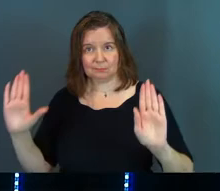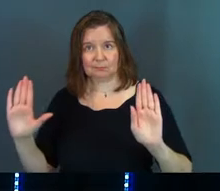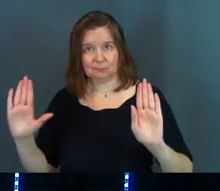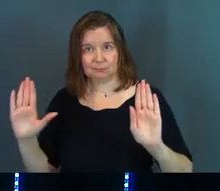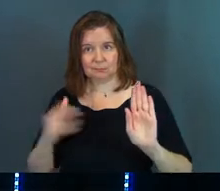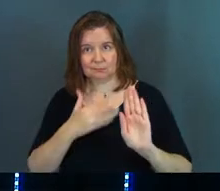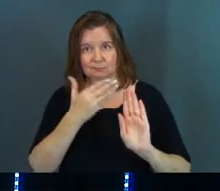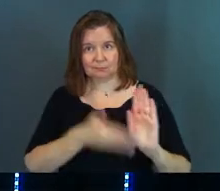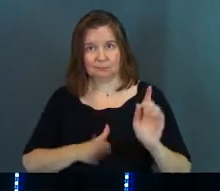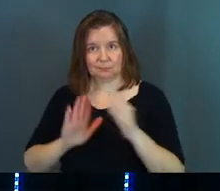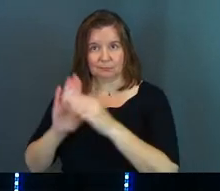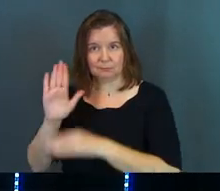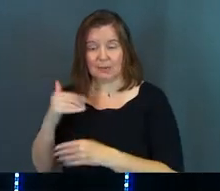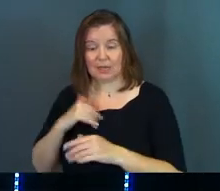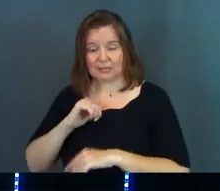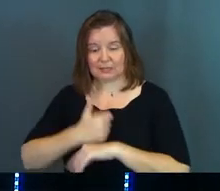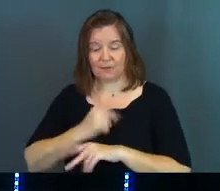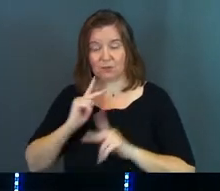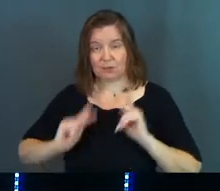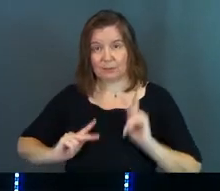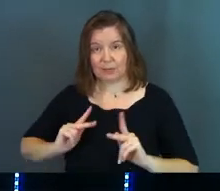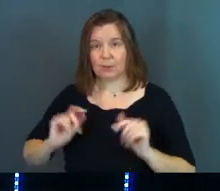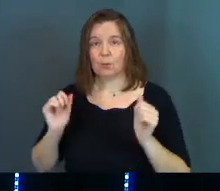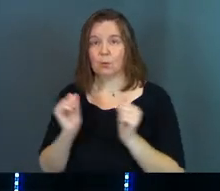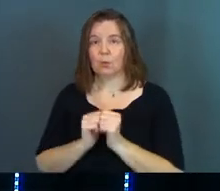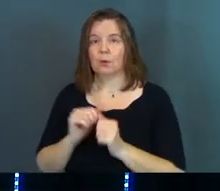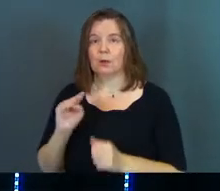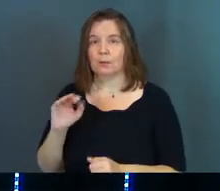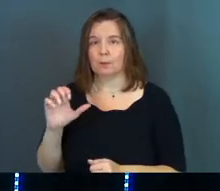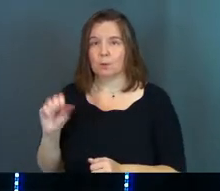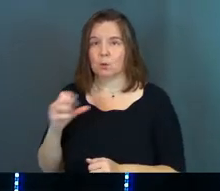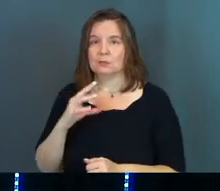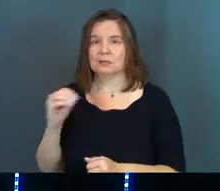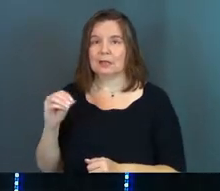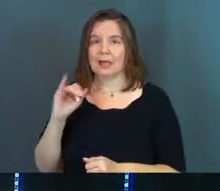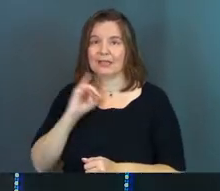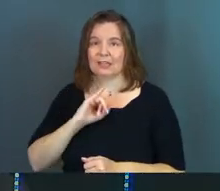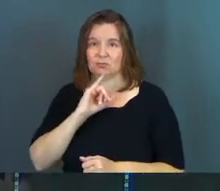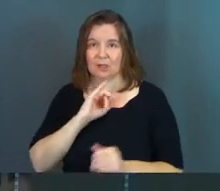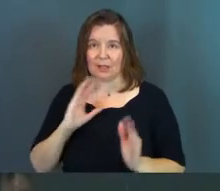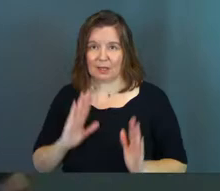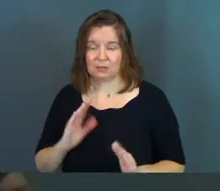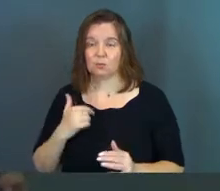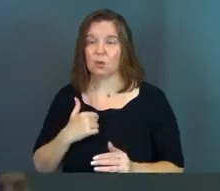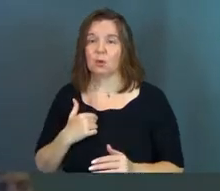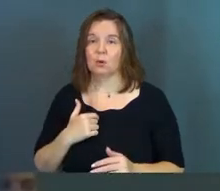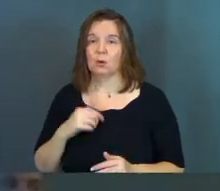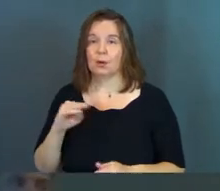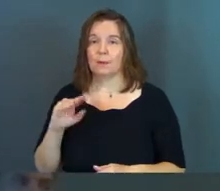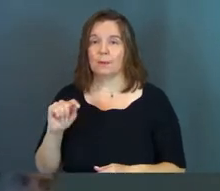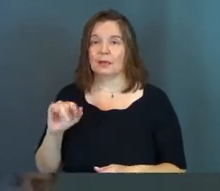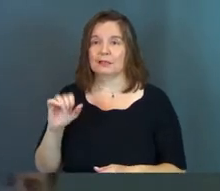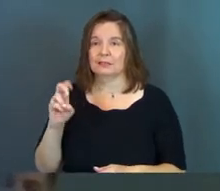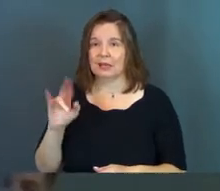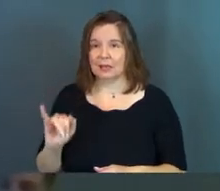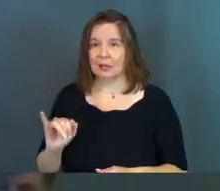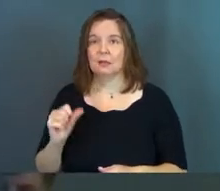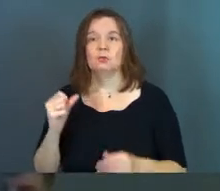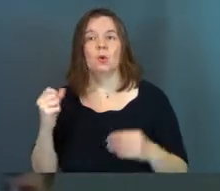these boundaries, these guidelines that God has set up for his people with Moses and the Israelites, okay? So at Mount Sinai.